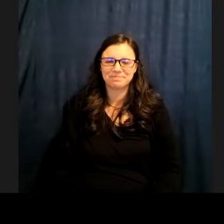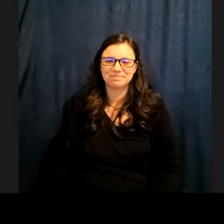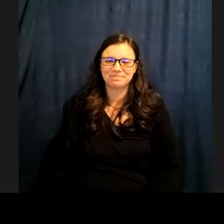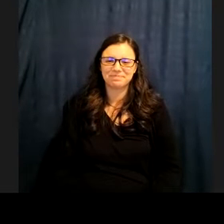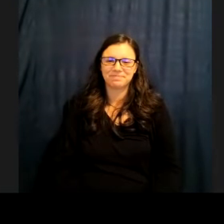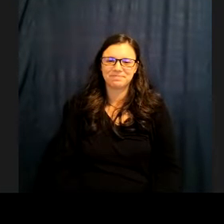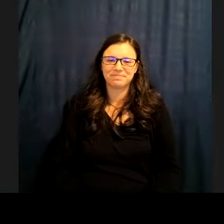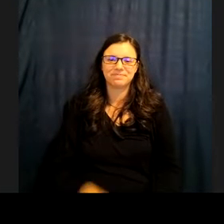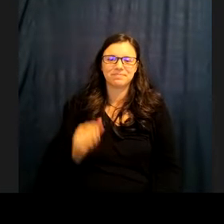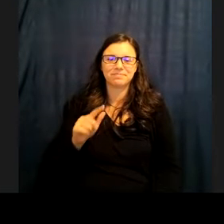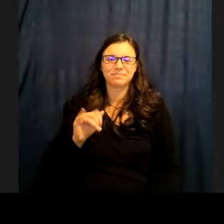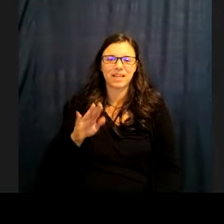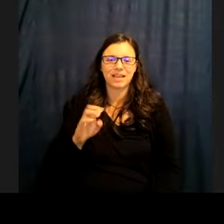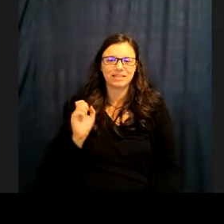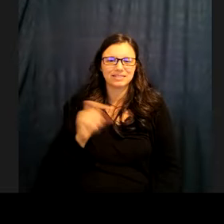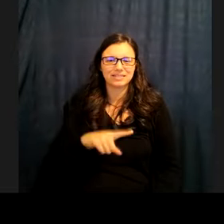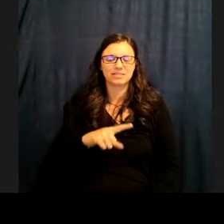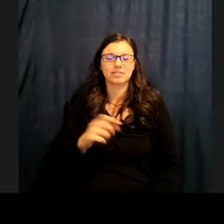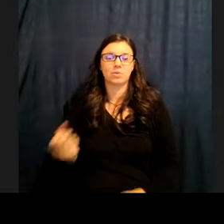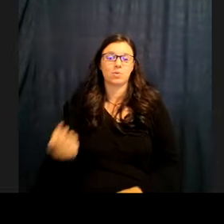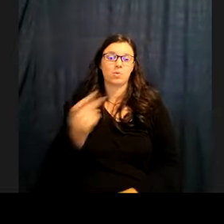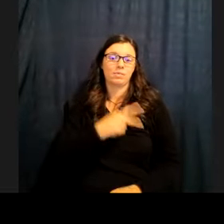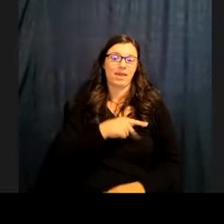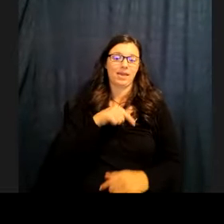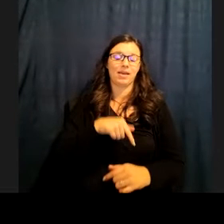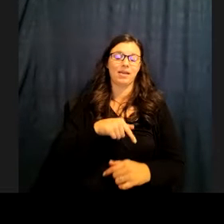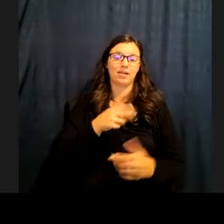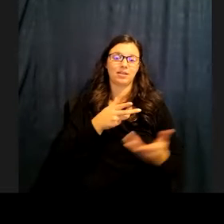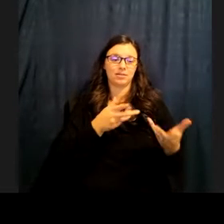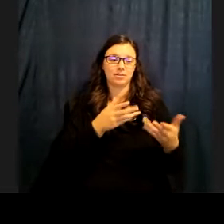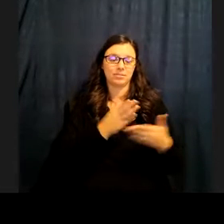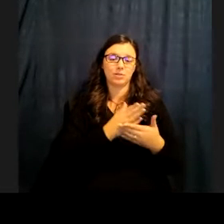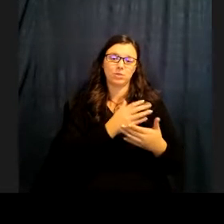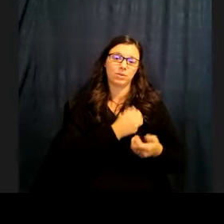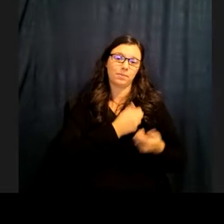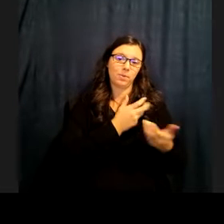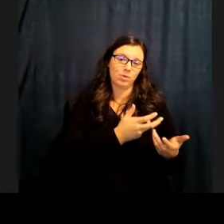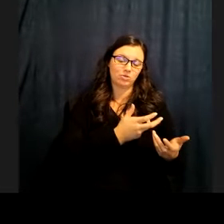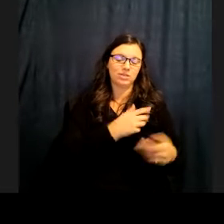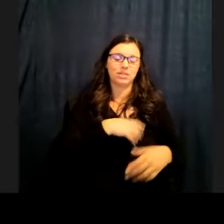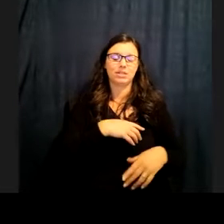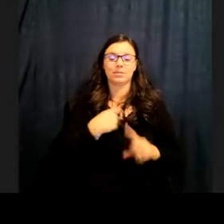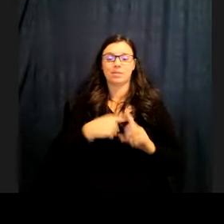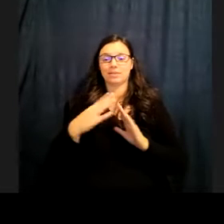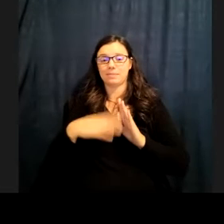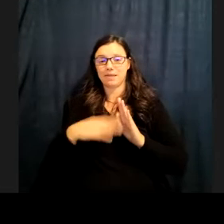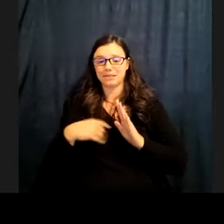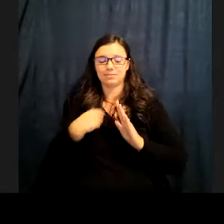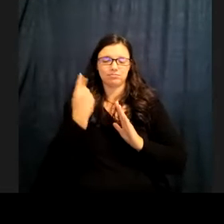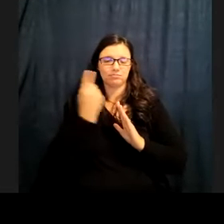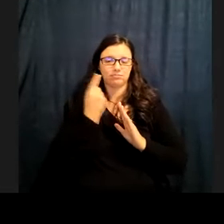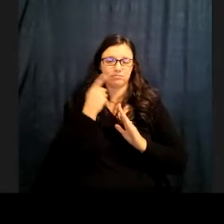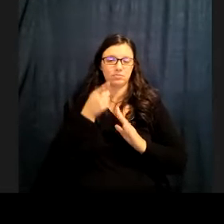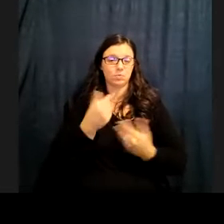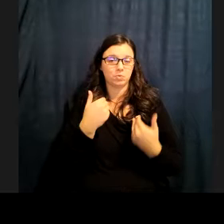Yeah. Alice, pivoting back to this interplay between your poems and the paintings, I'm wondering if you have had